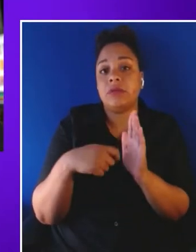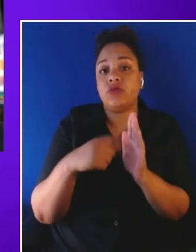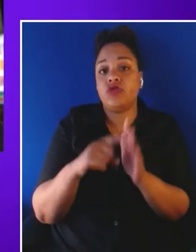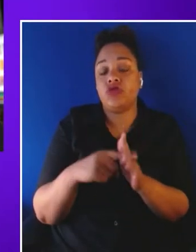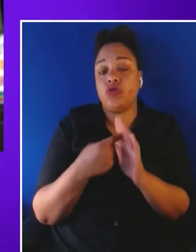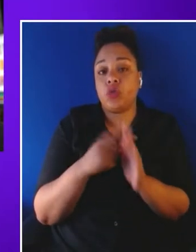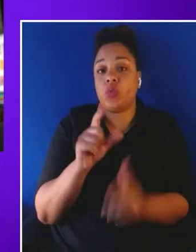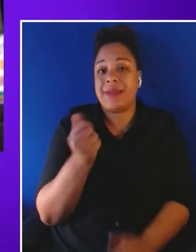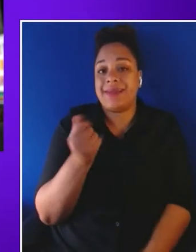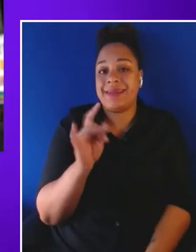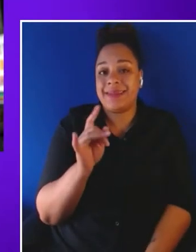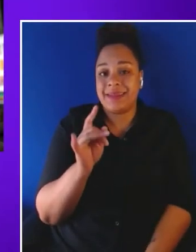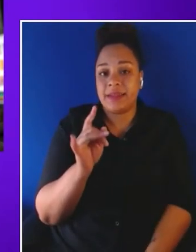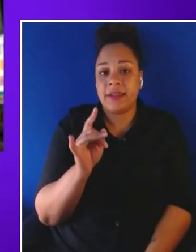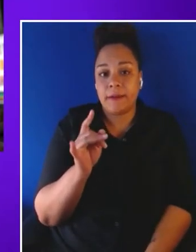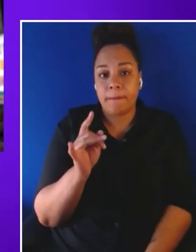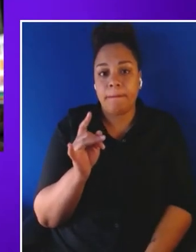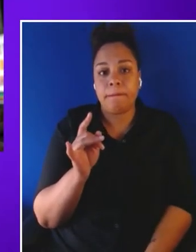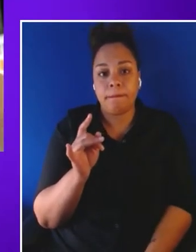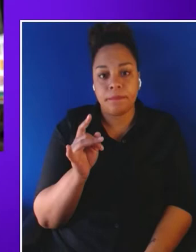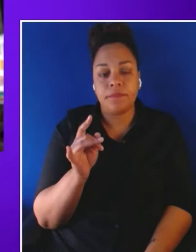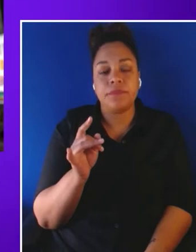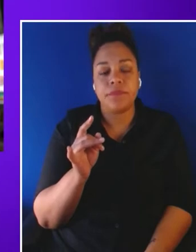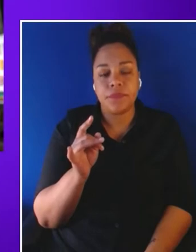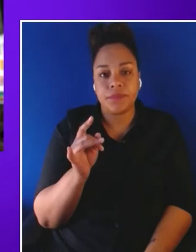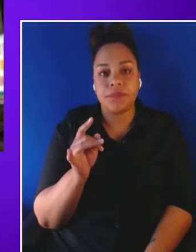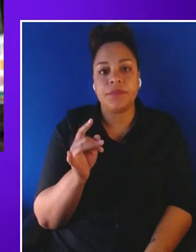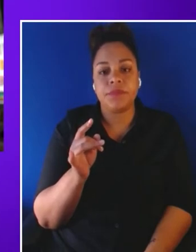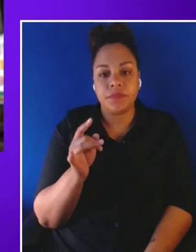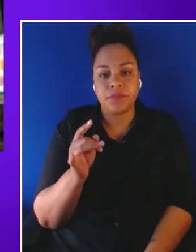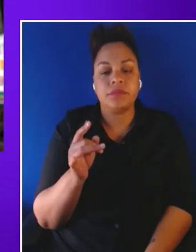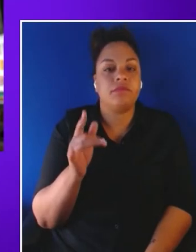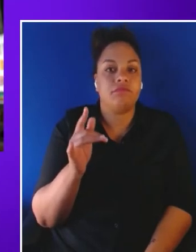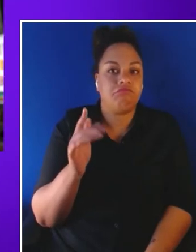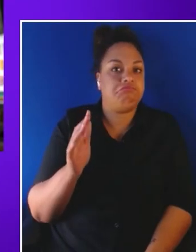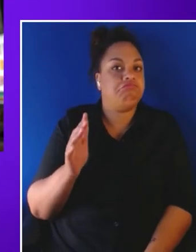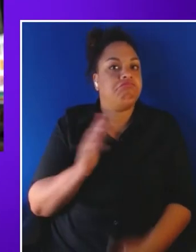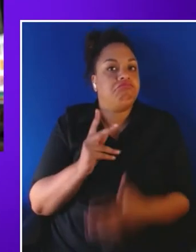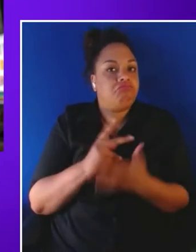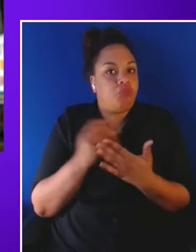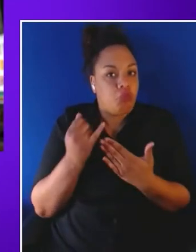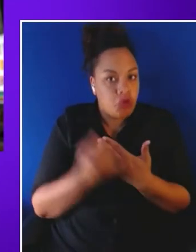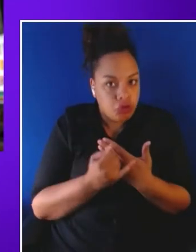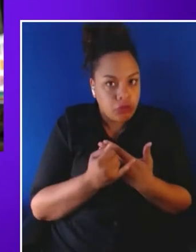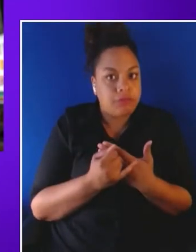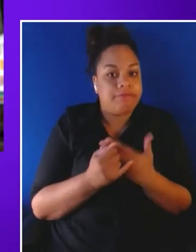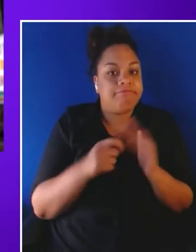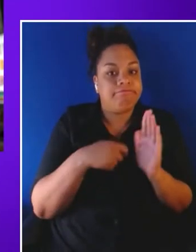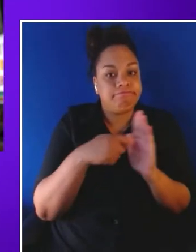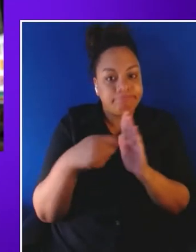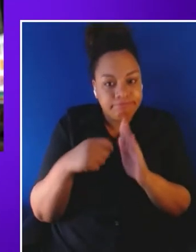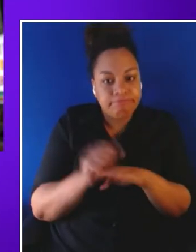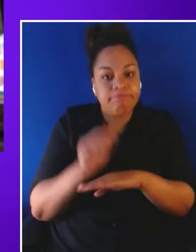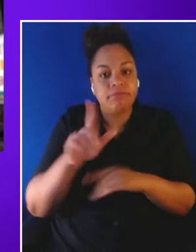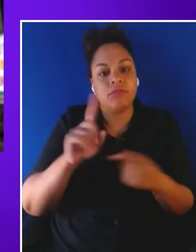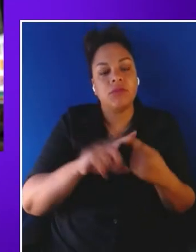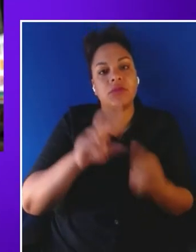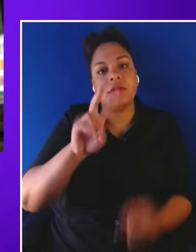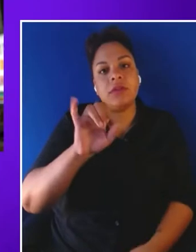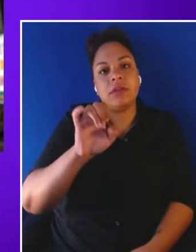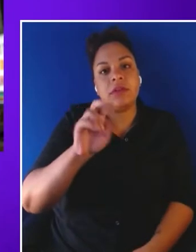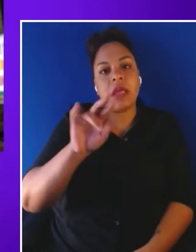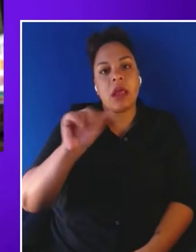We've made like a project, and we sent it to Vienna College of Venice on